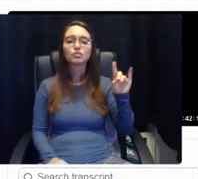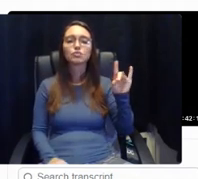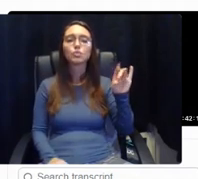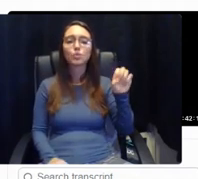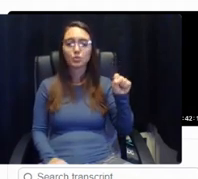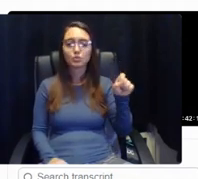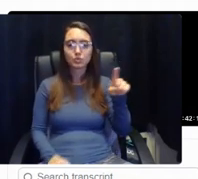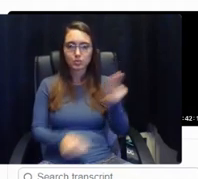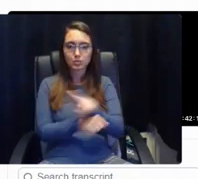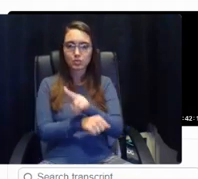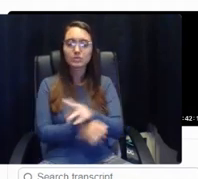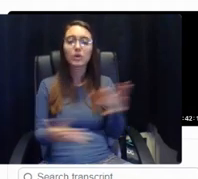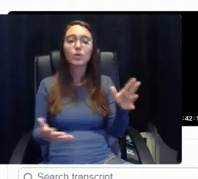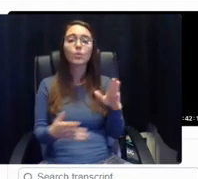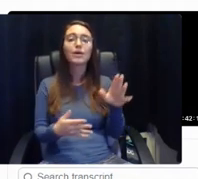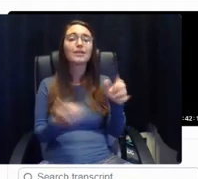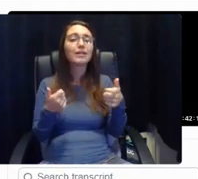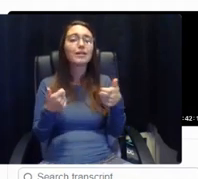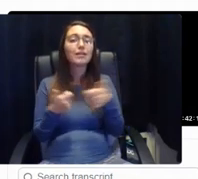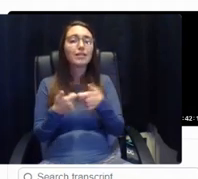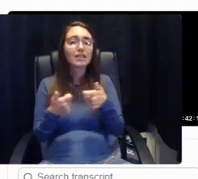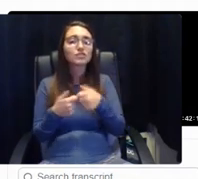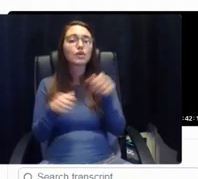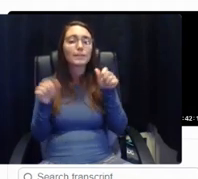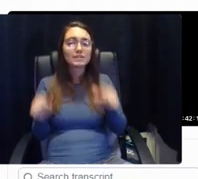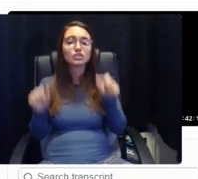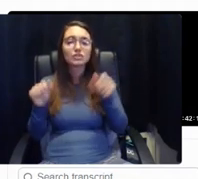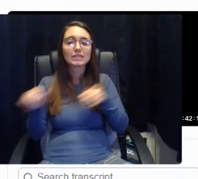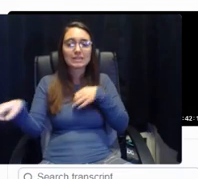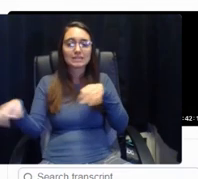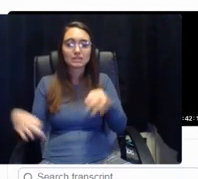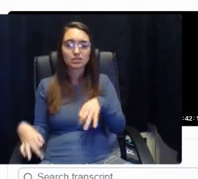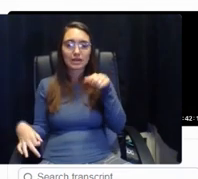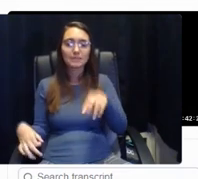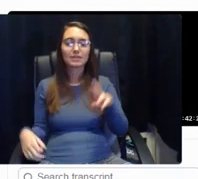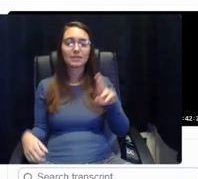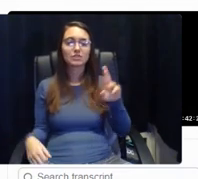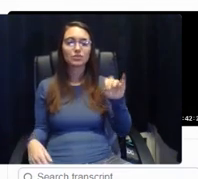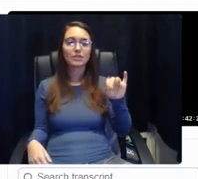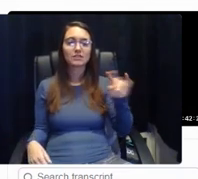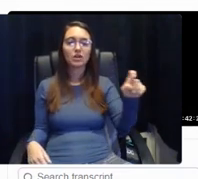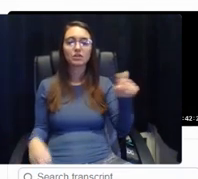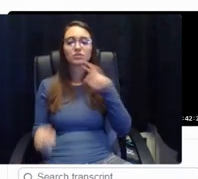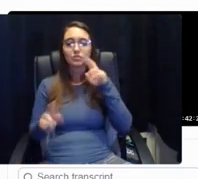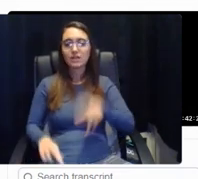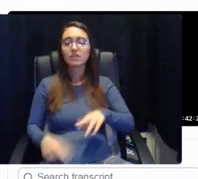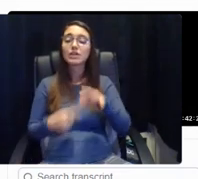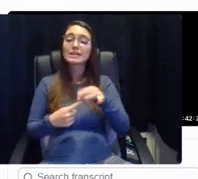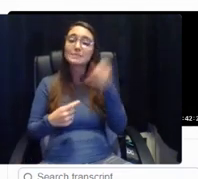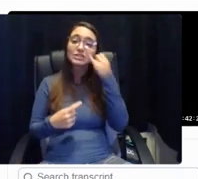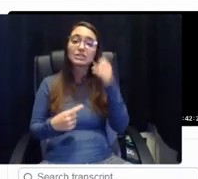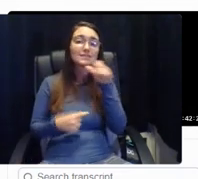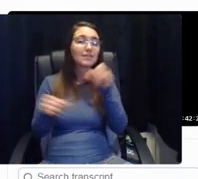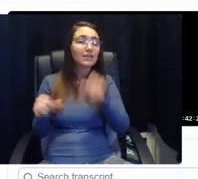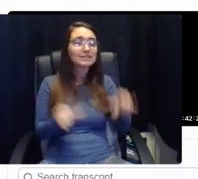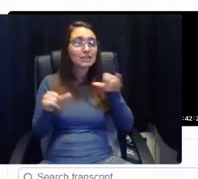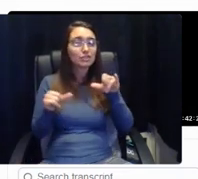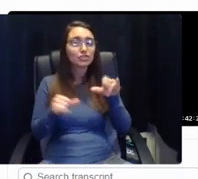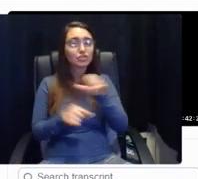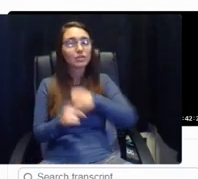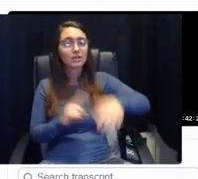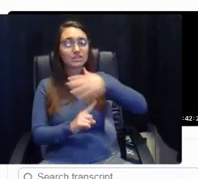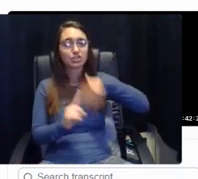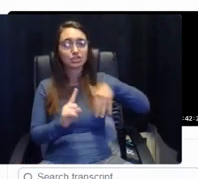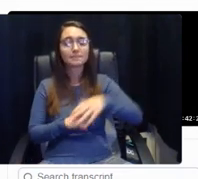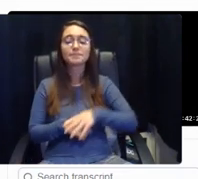What electrical potential can we use to describe this redox reaction, especially under non-standard condition? And with